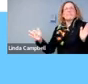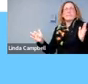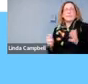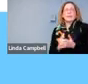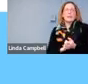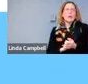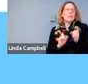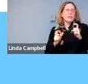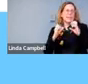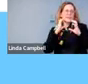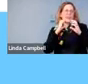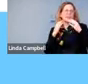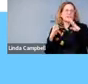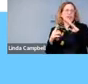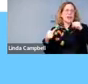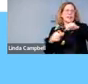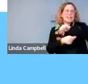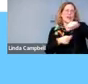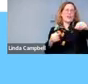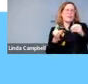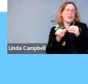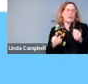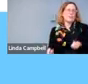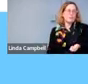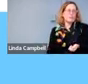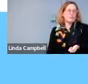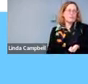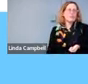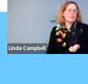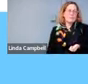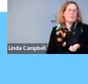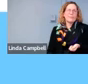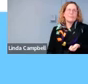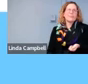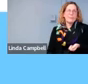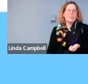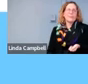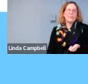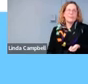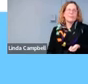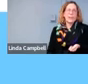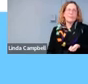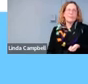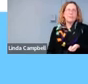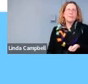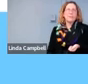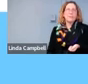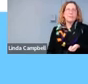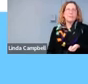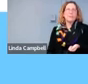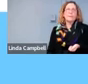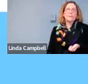inspection. But we do need a way to talk with each other better.